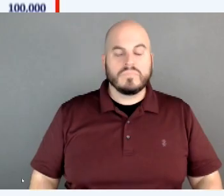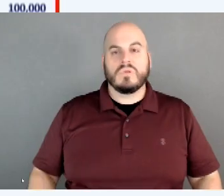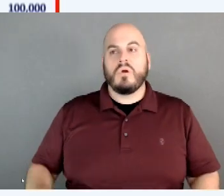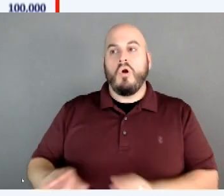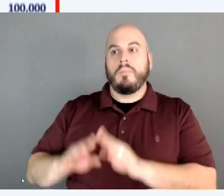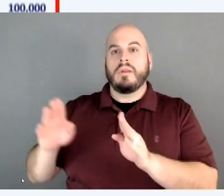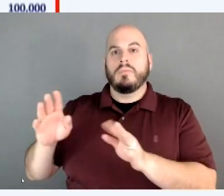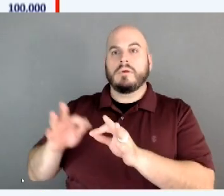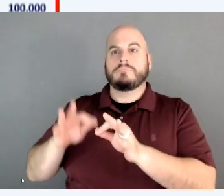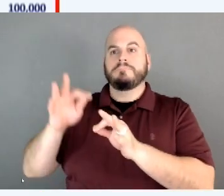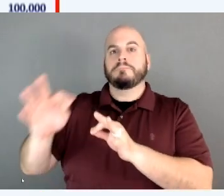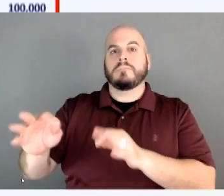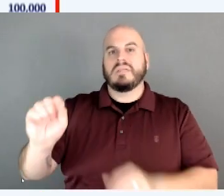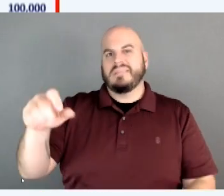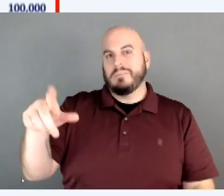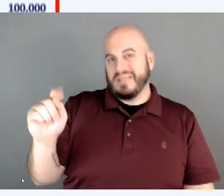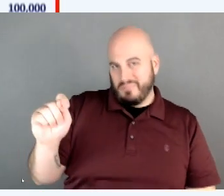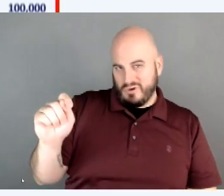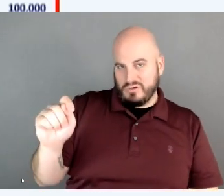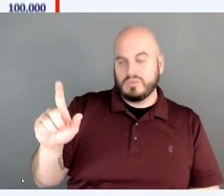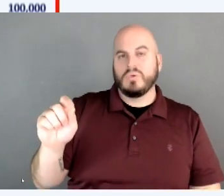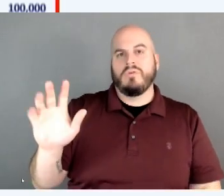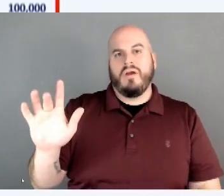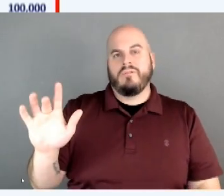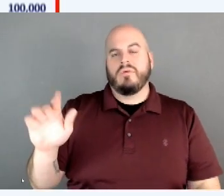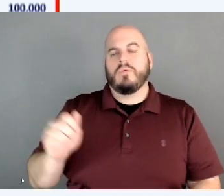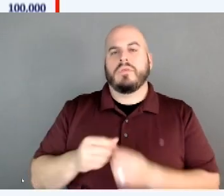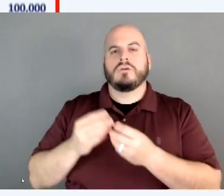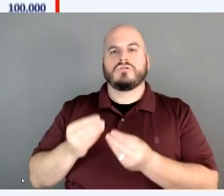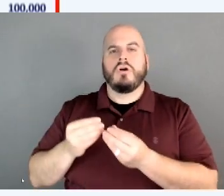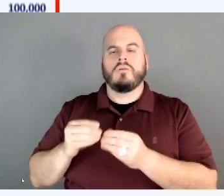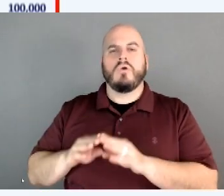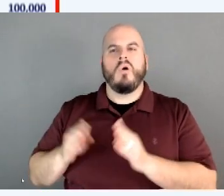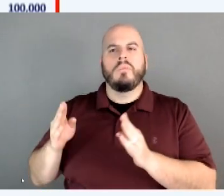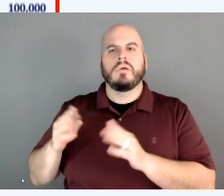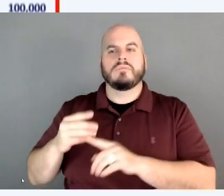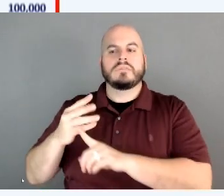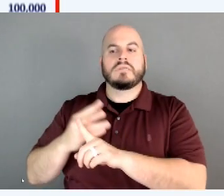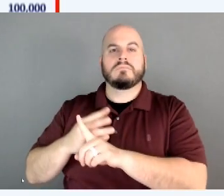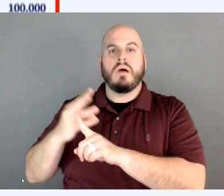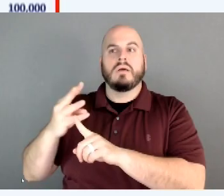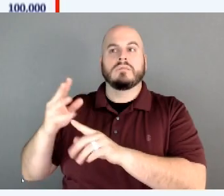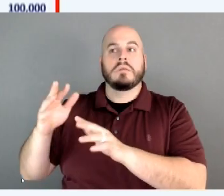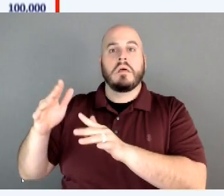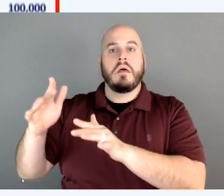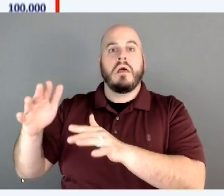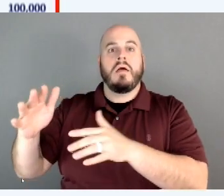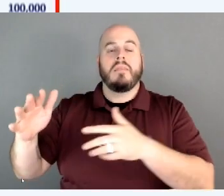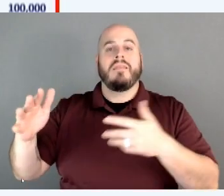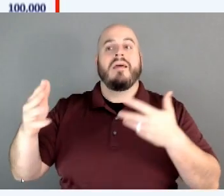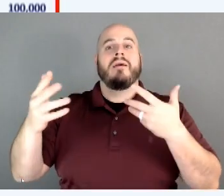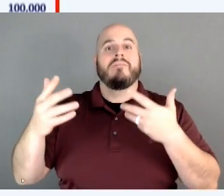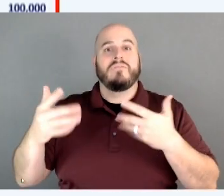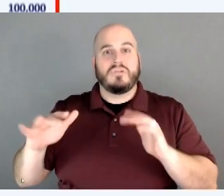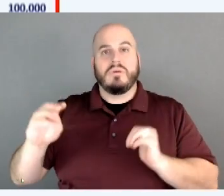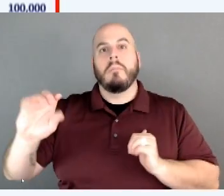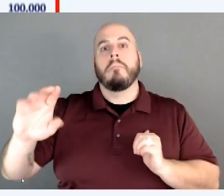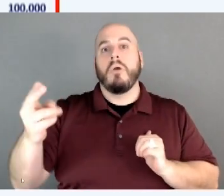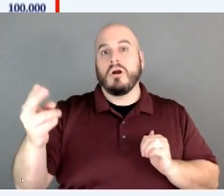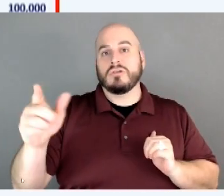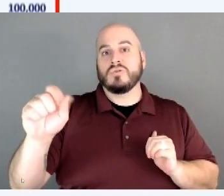of 2025. For that soft opening for about 6 months, and then fully transitioning to the new sites in March of